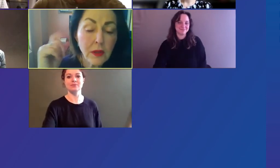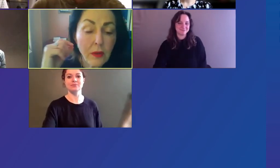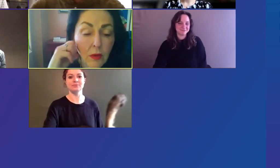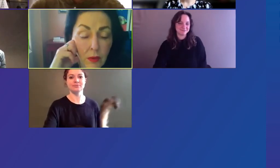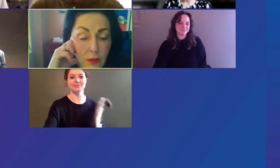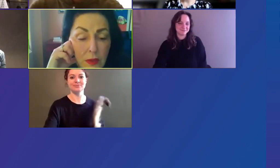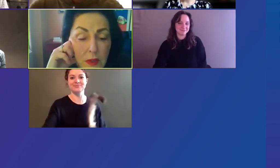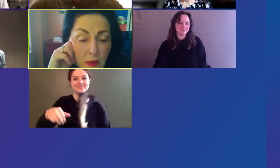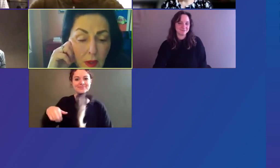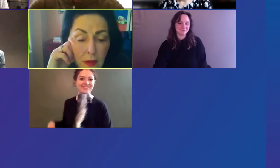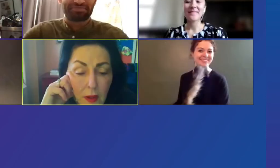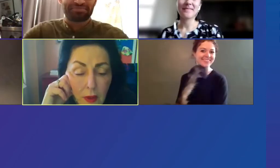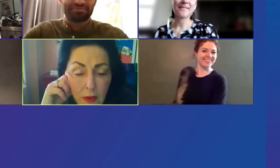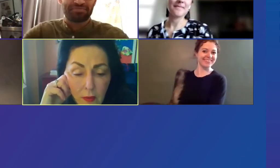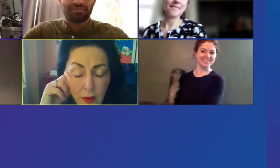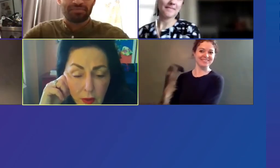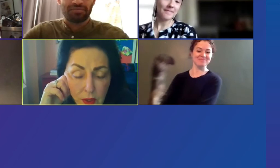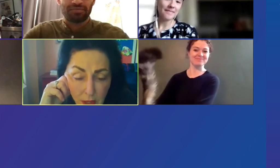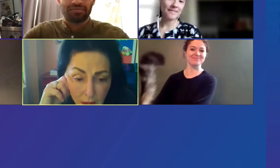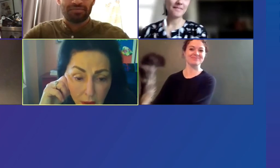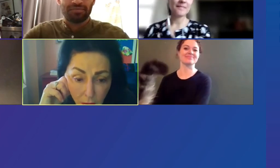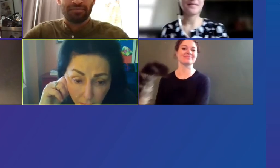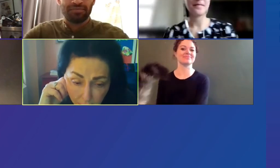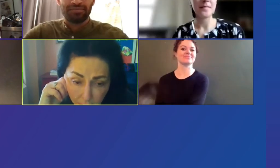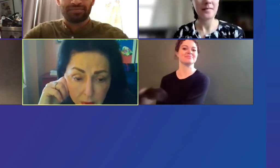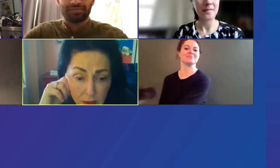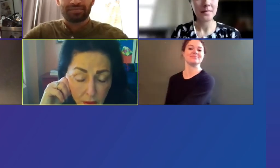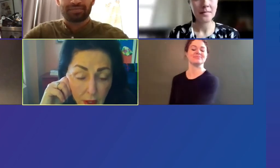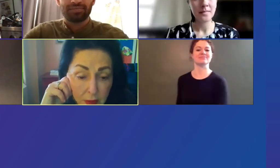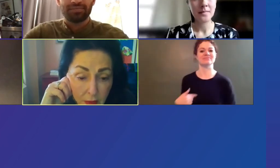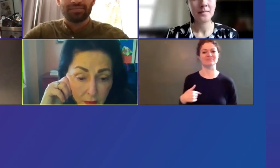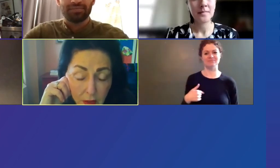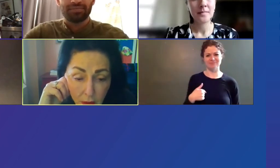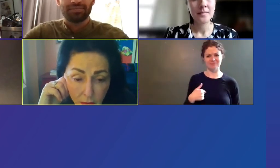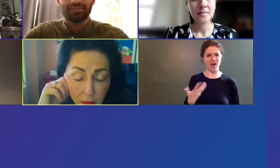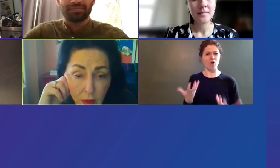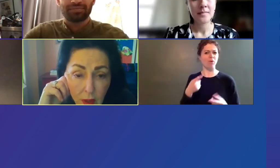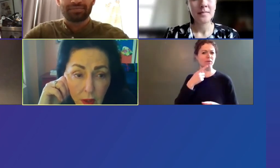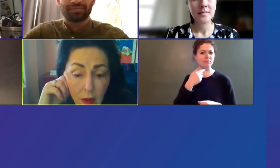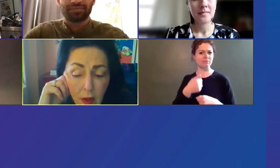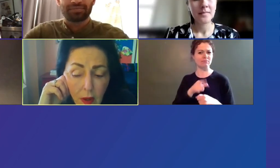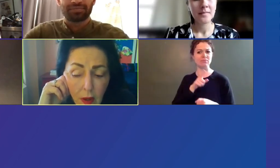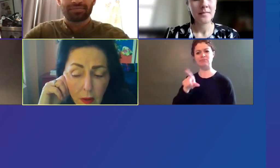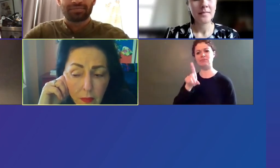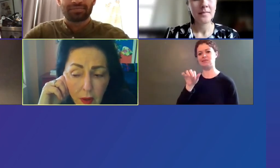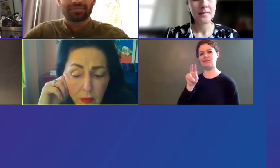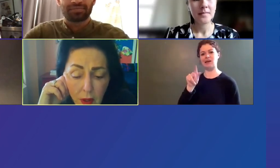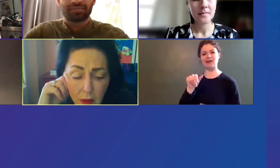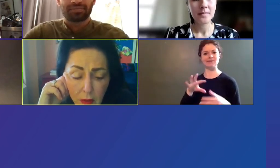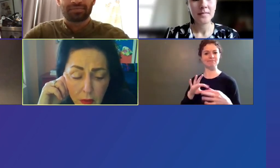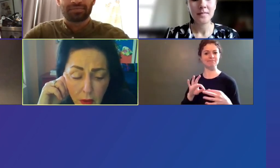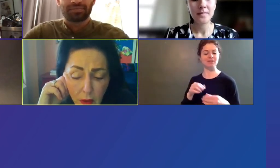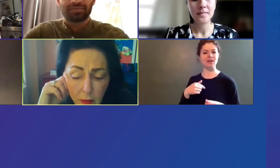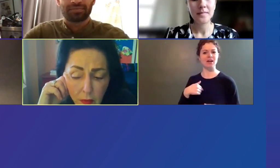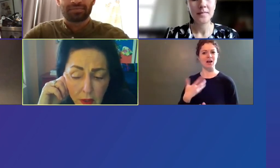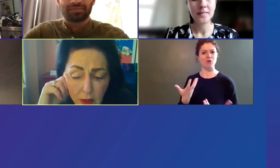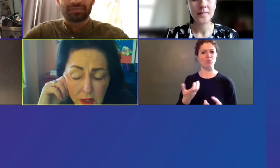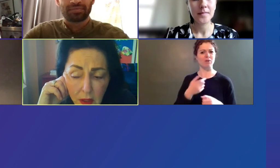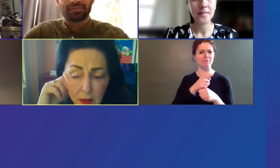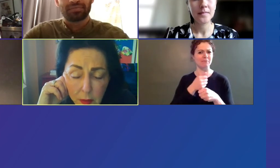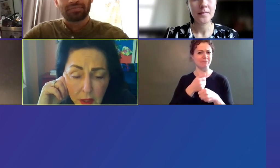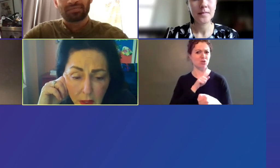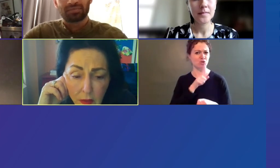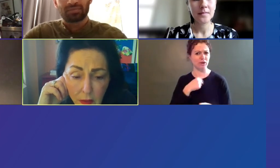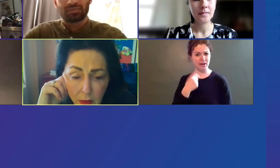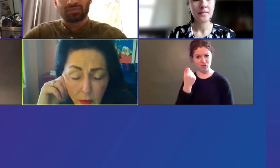I just like to throw in this, like, what, if I understand it correctly, please correct me if I don't, okay? Yeah. Like I